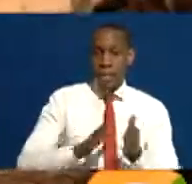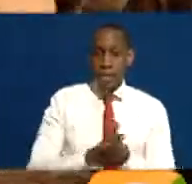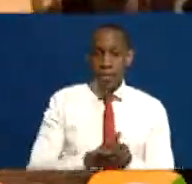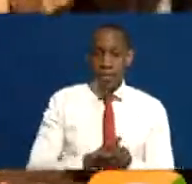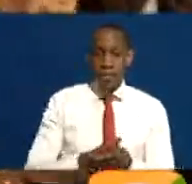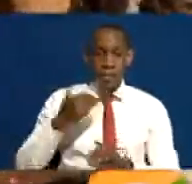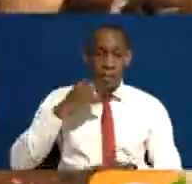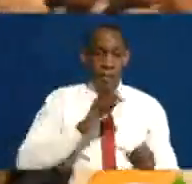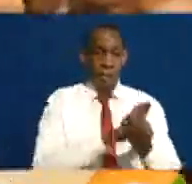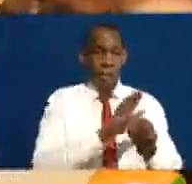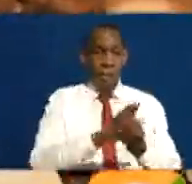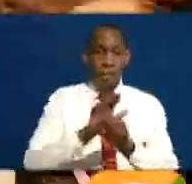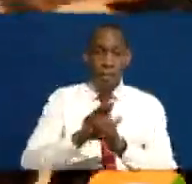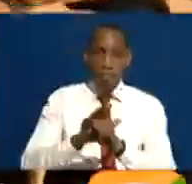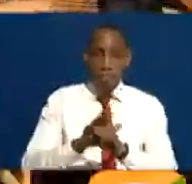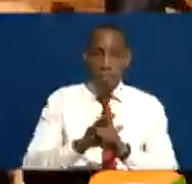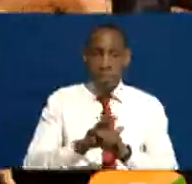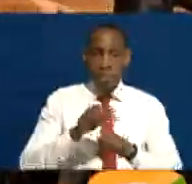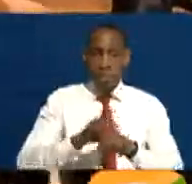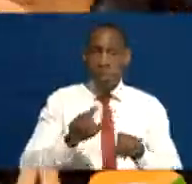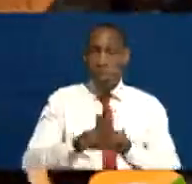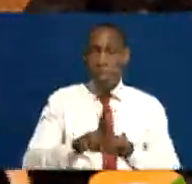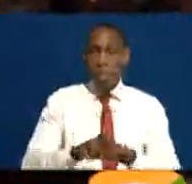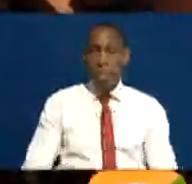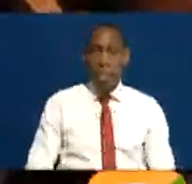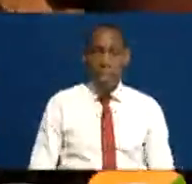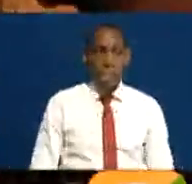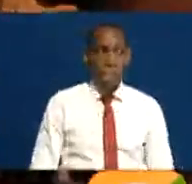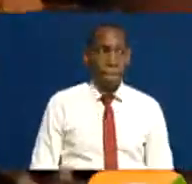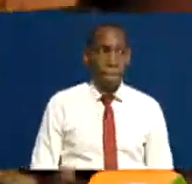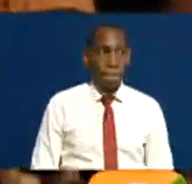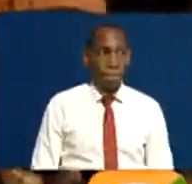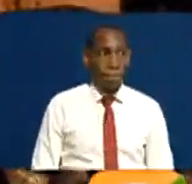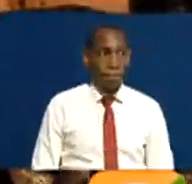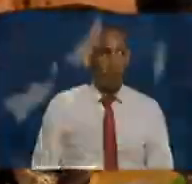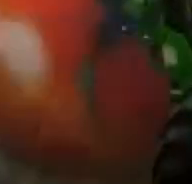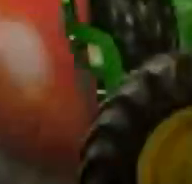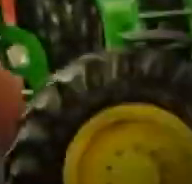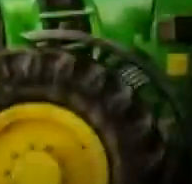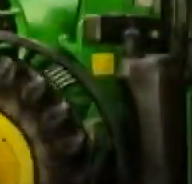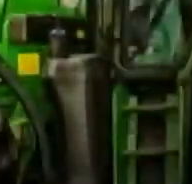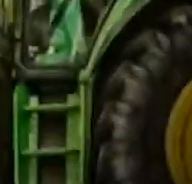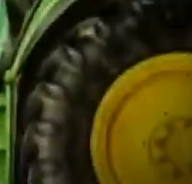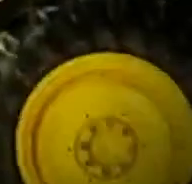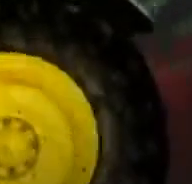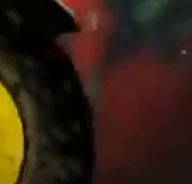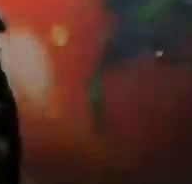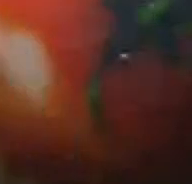having many animals at once. Dennis Otieno, Smart Farm.